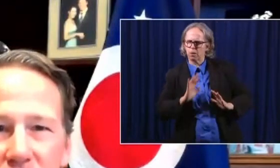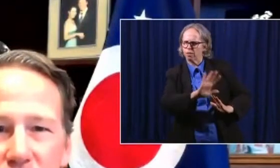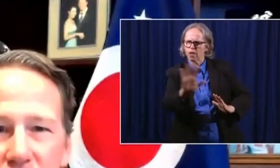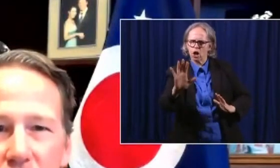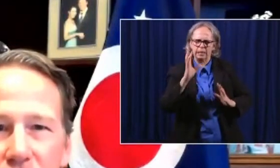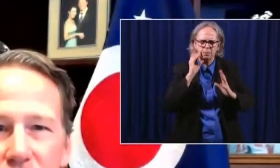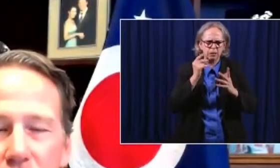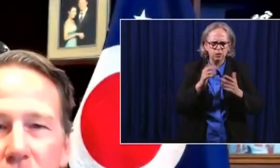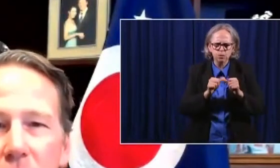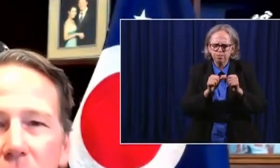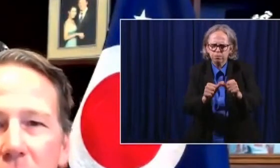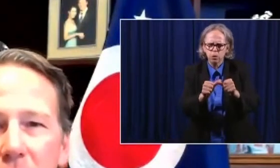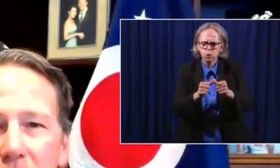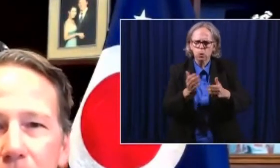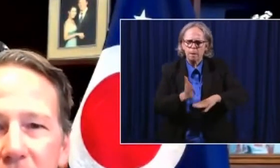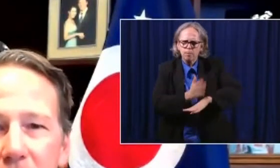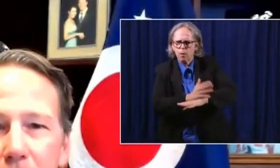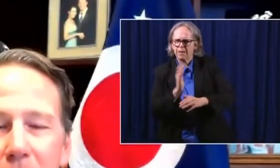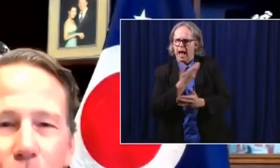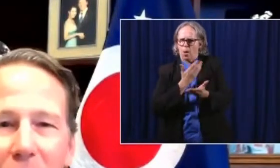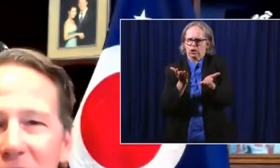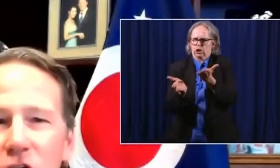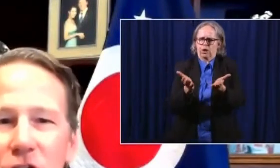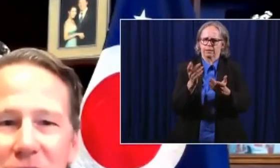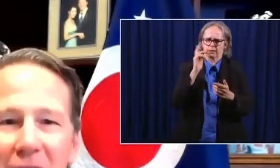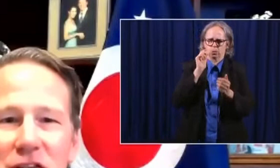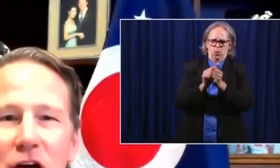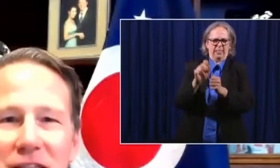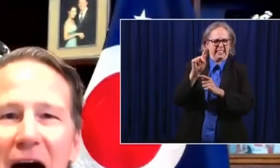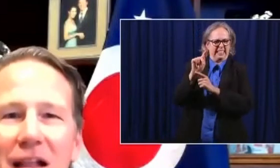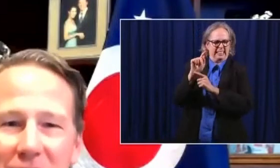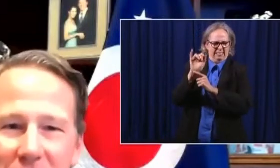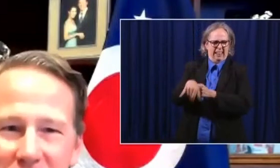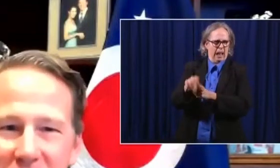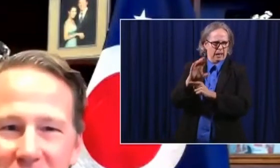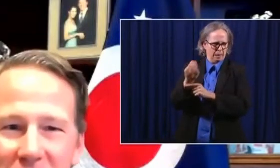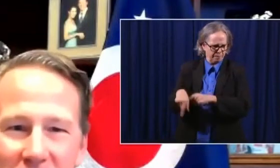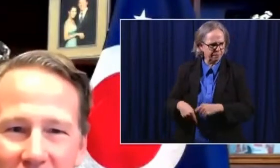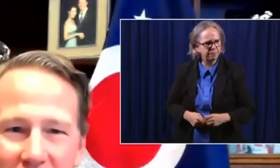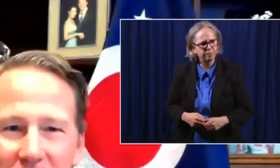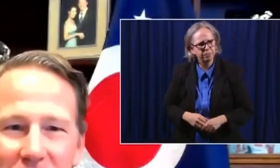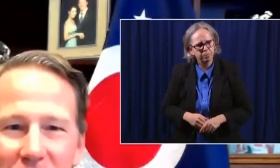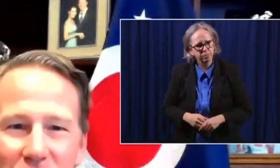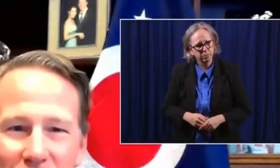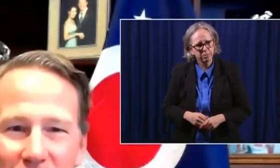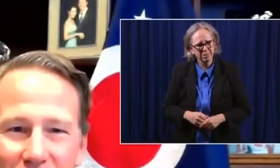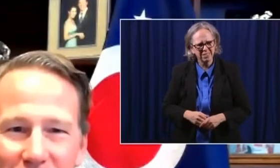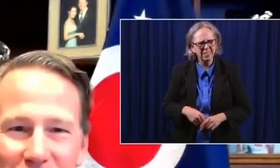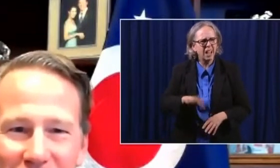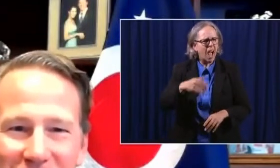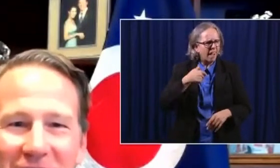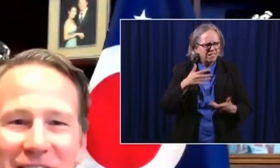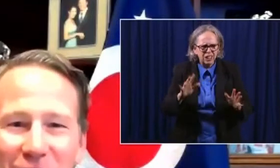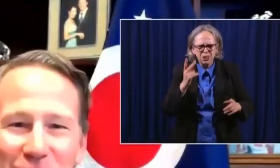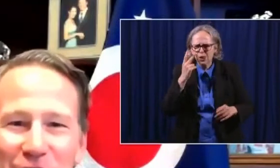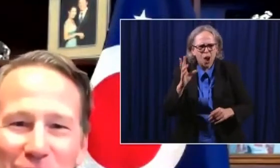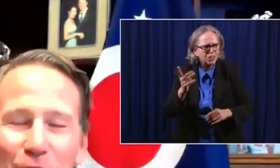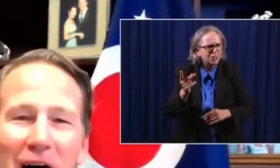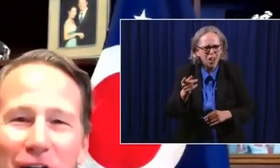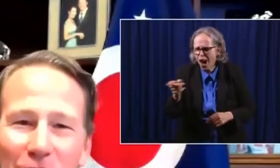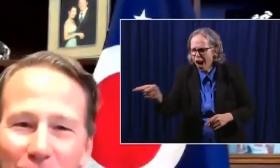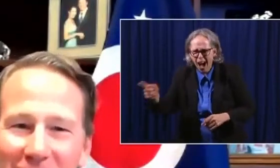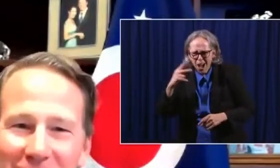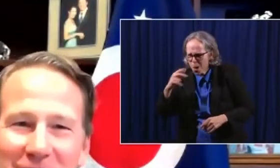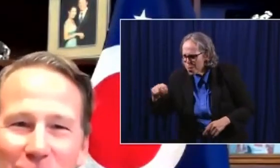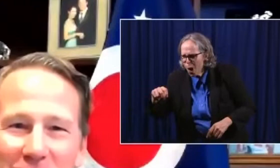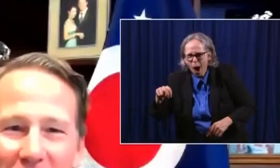we're seeing some results. So, and by the way, I saw Dolly sneak into the set there just a little